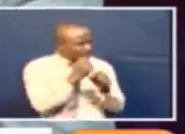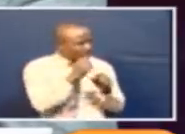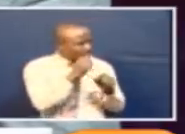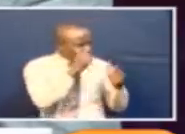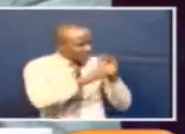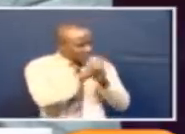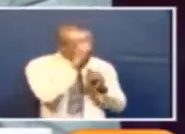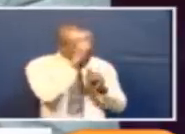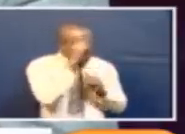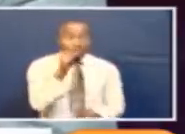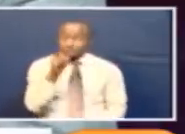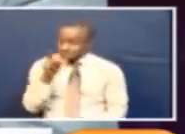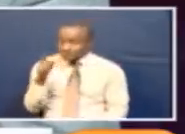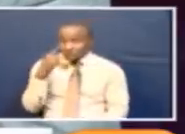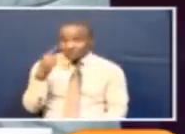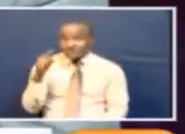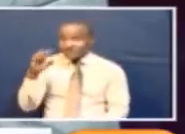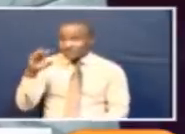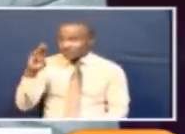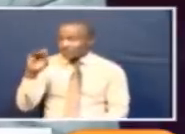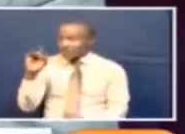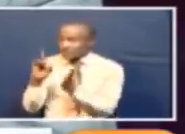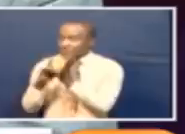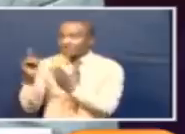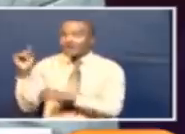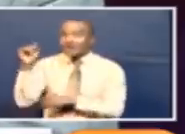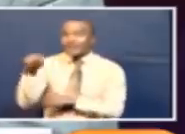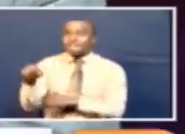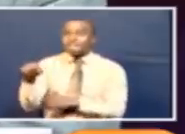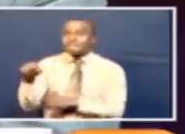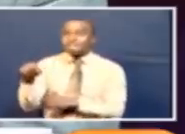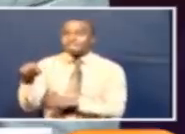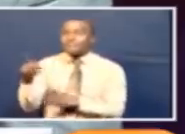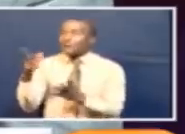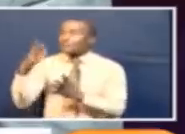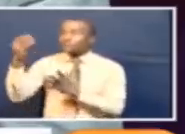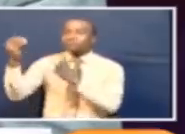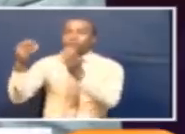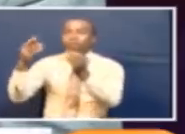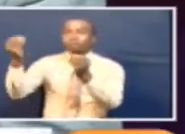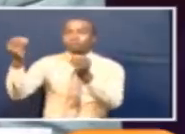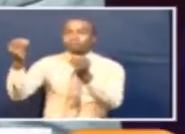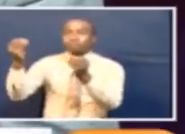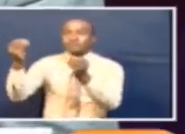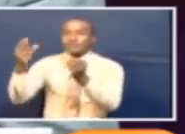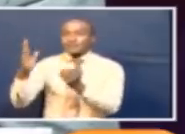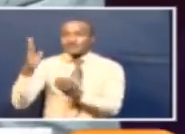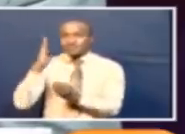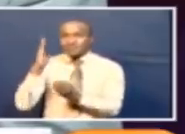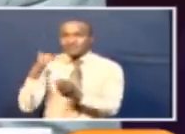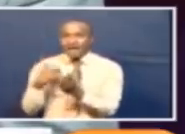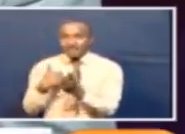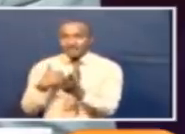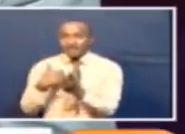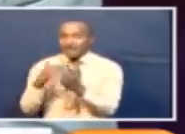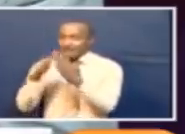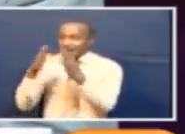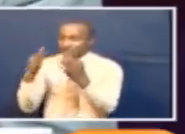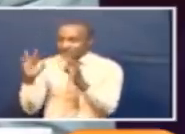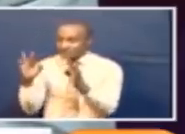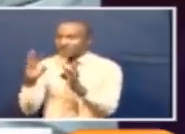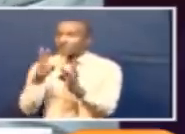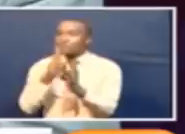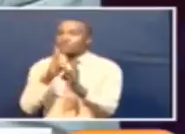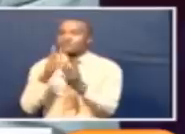you see also these doctors, the Cuban doctors that are coming and where they are going to, you see what they are being given? Security, free housing, free